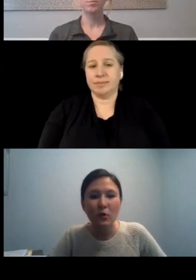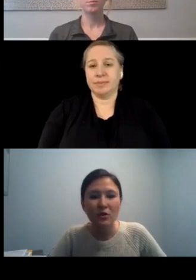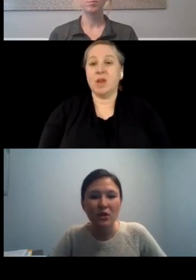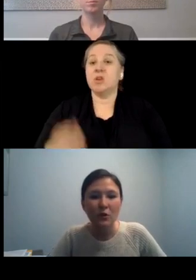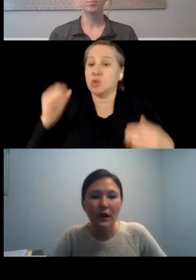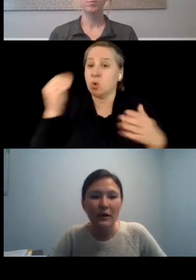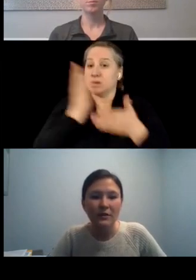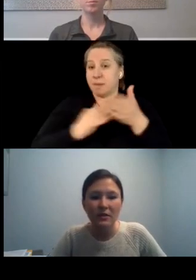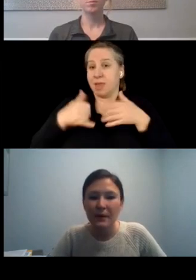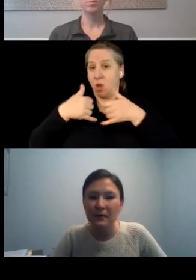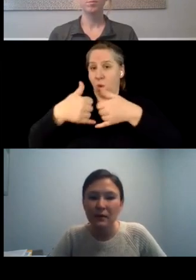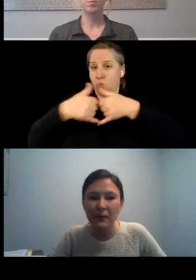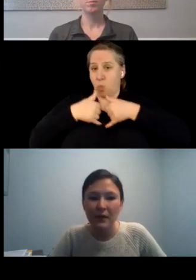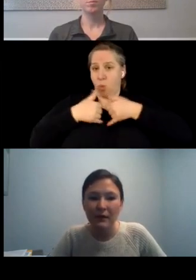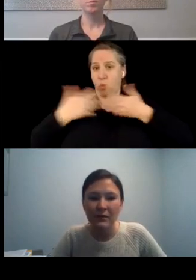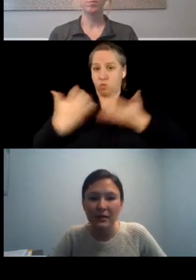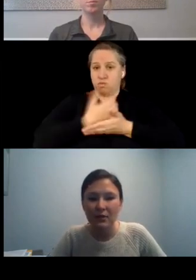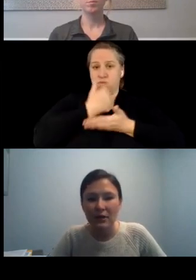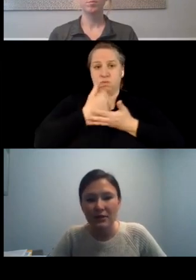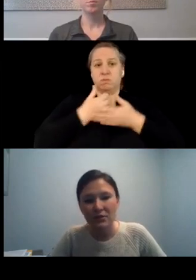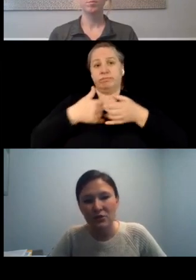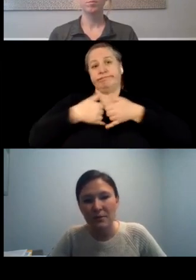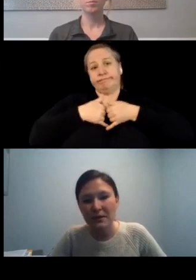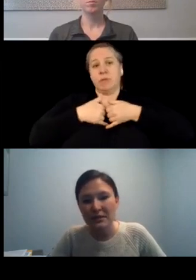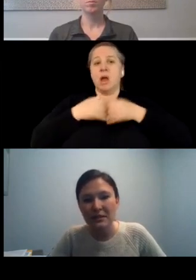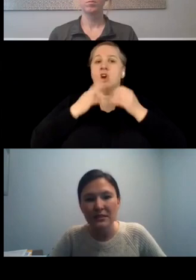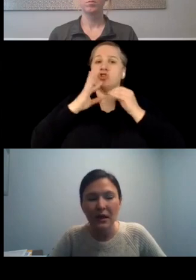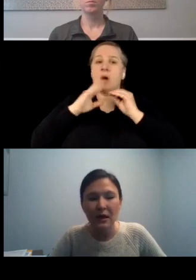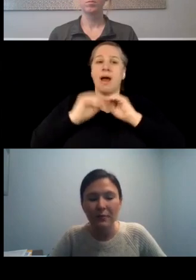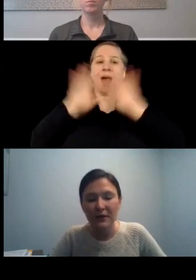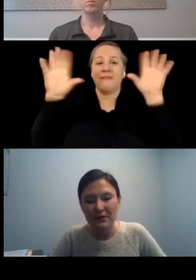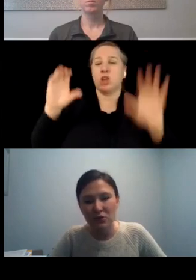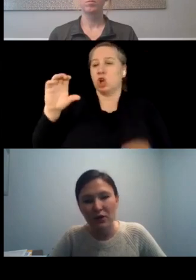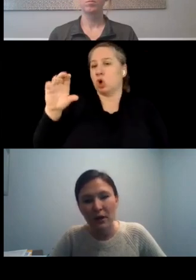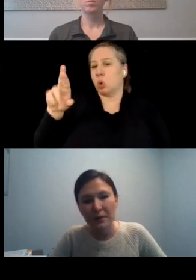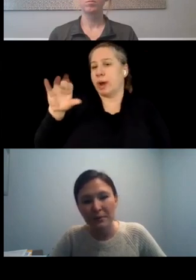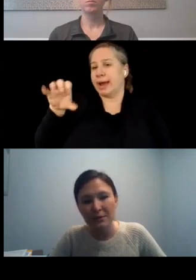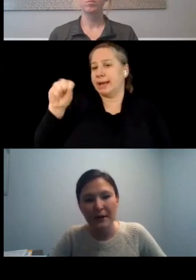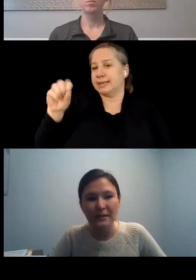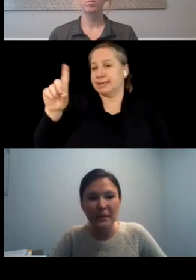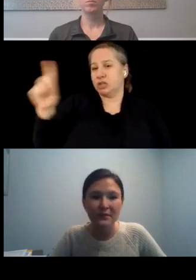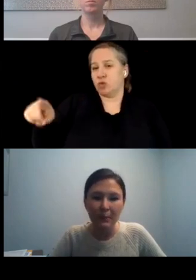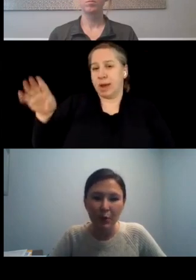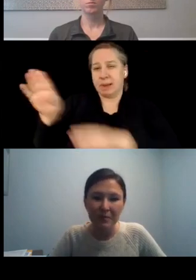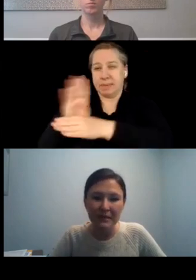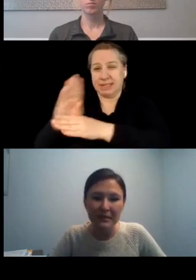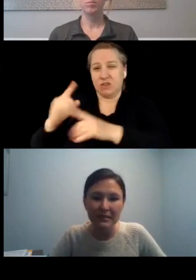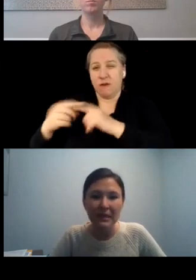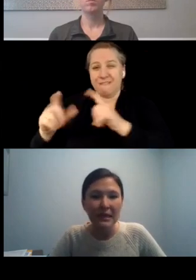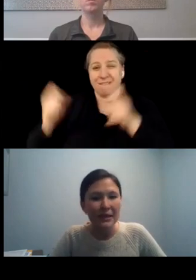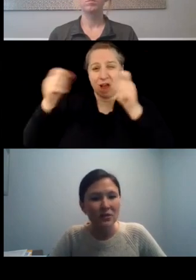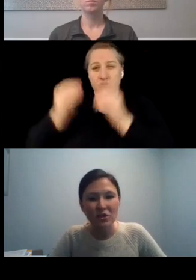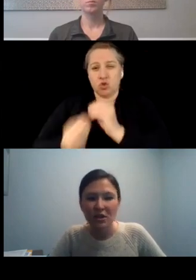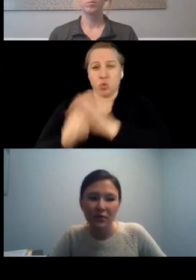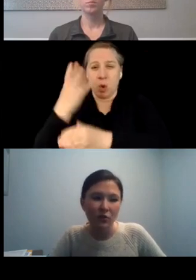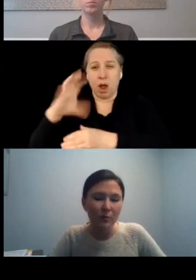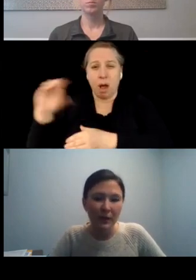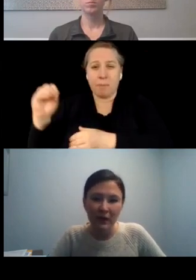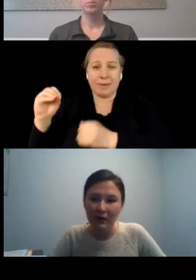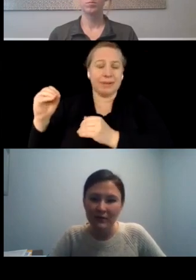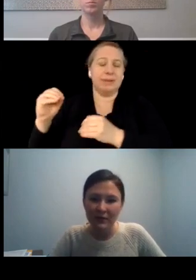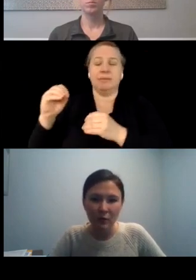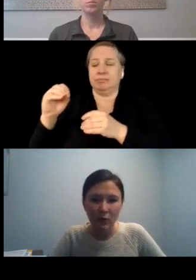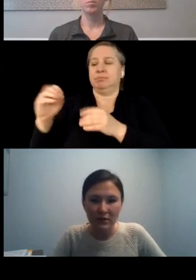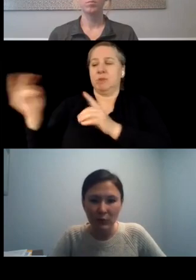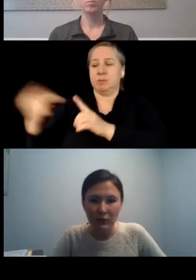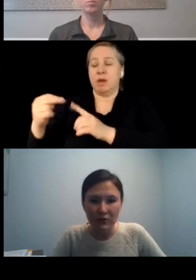So some of the awards, so I talked about a little bit, obviously the Cranes Detroit Business from a fastest growing company perspective, top workplaces. Here's just another